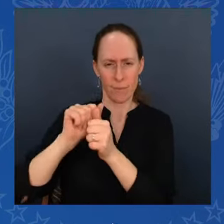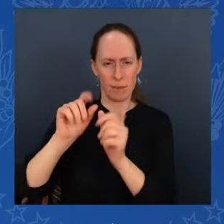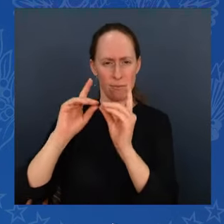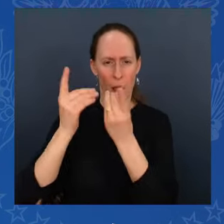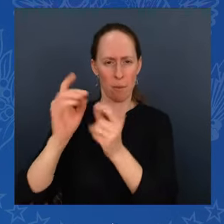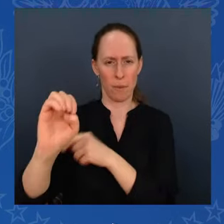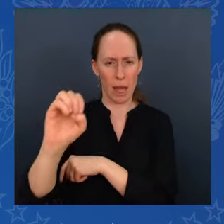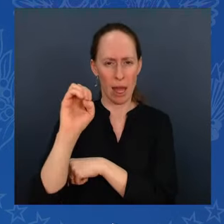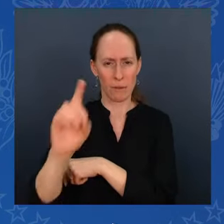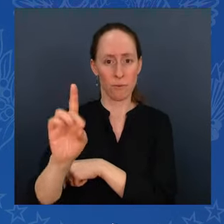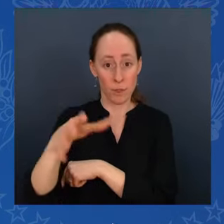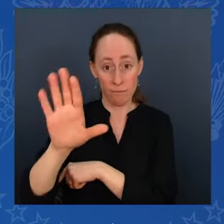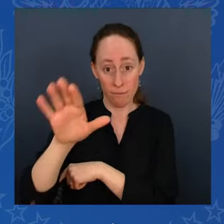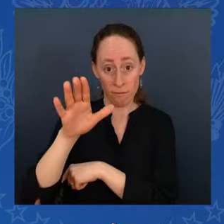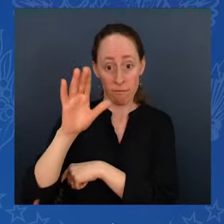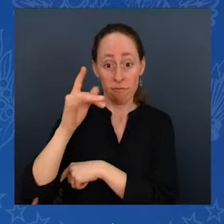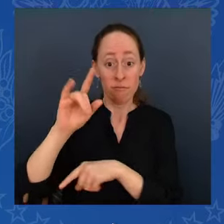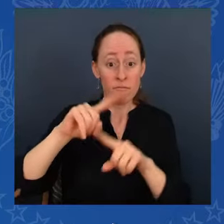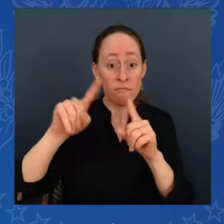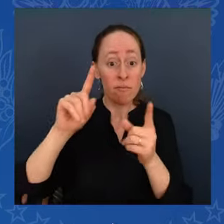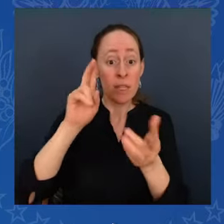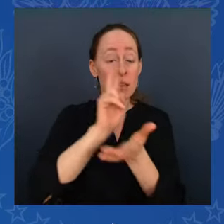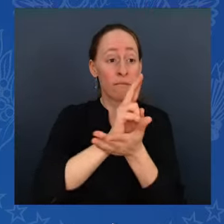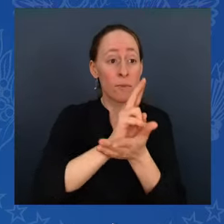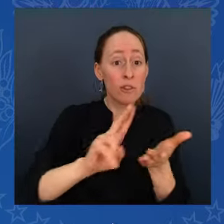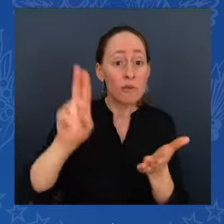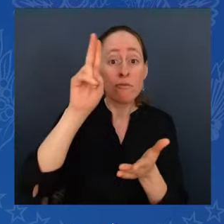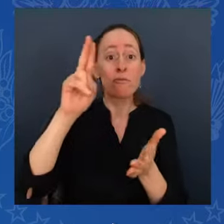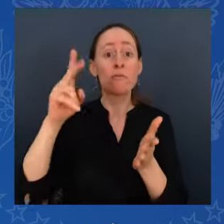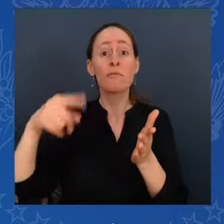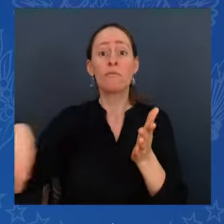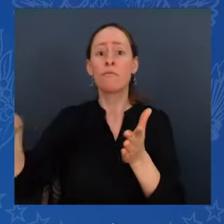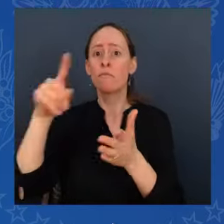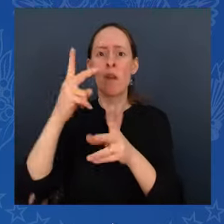on unaffordable loans and delivered little in benefits to students.